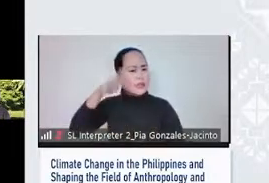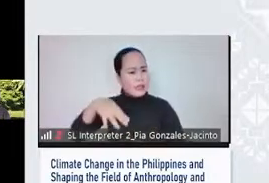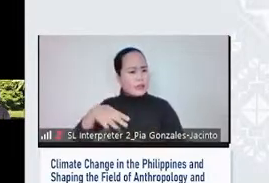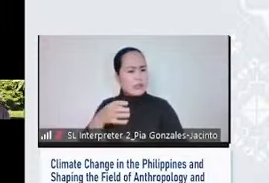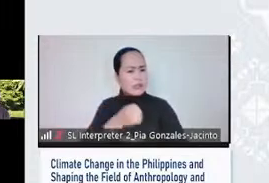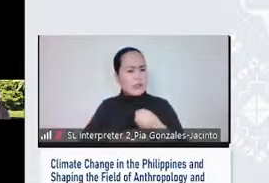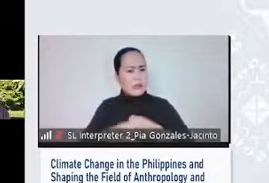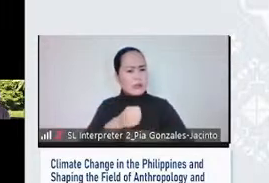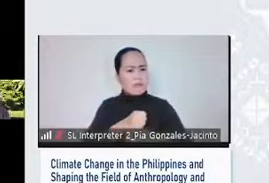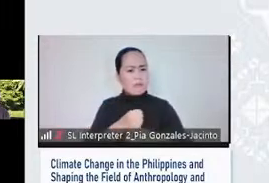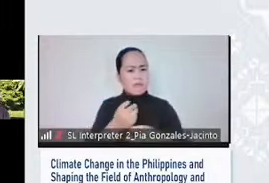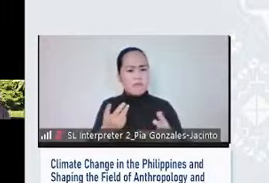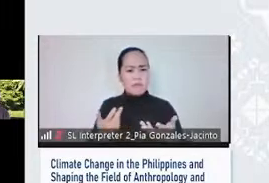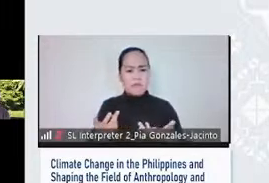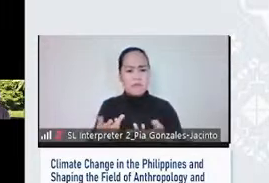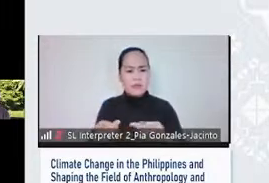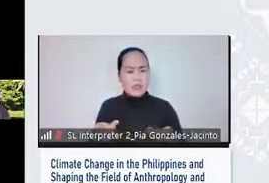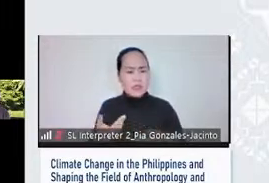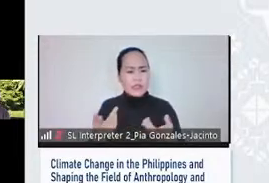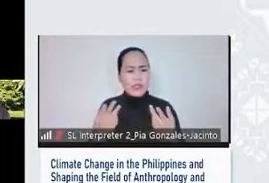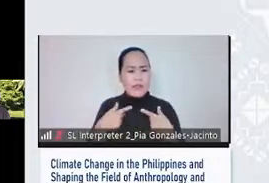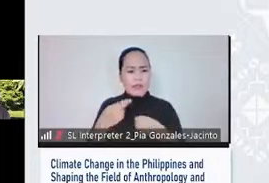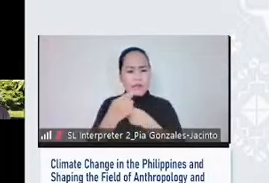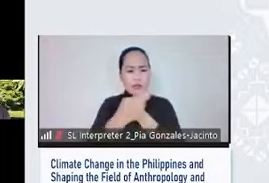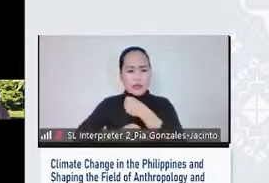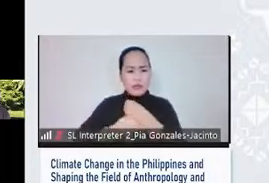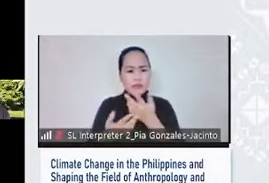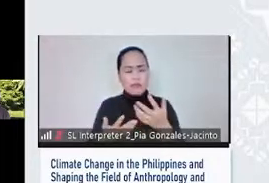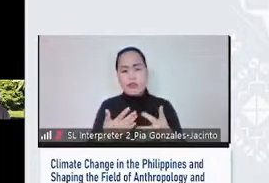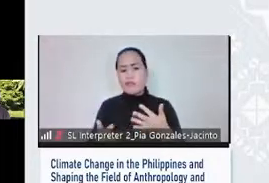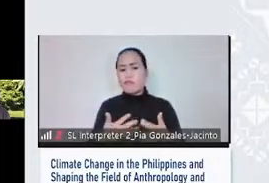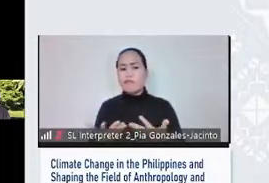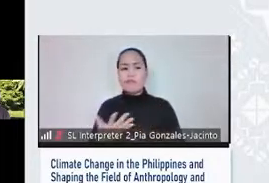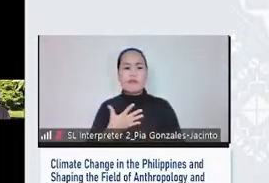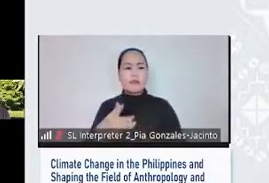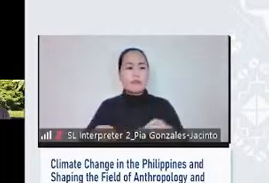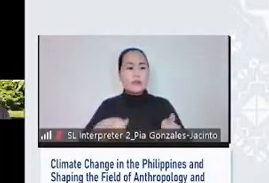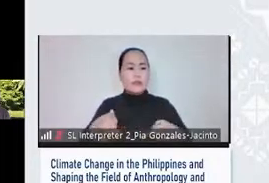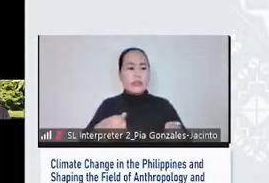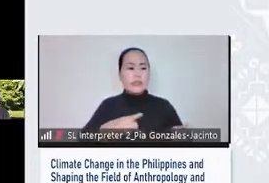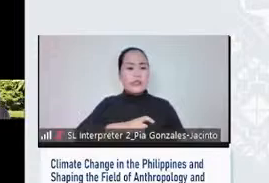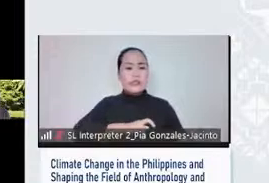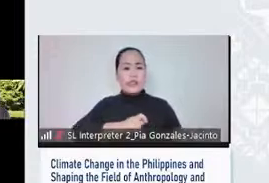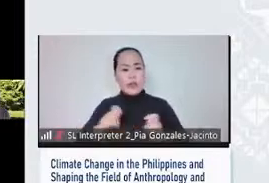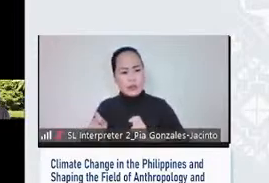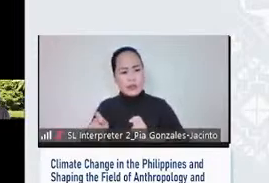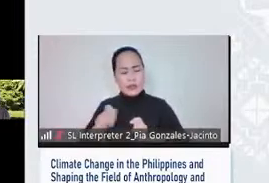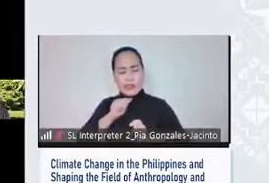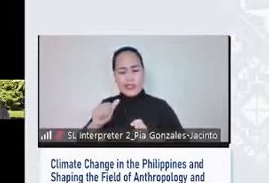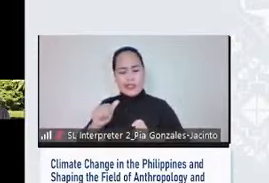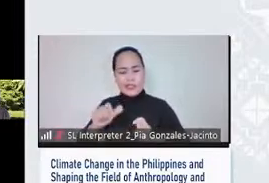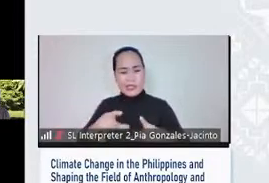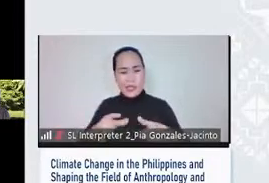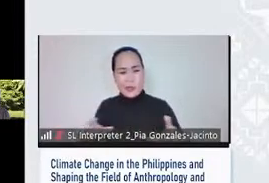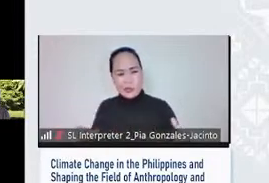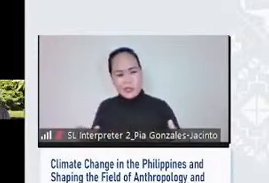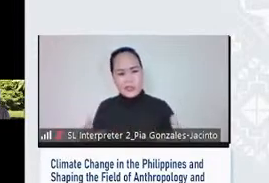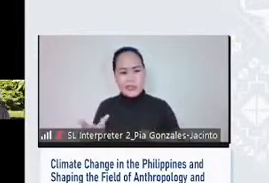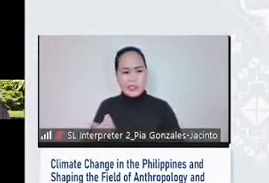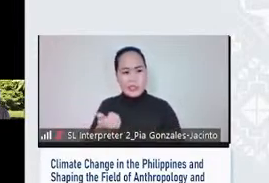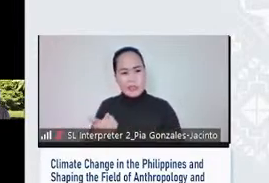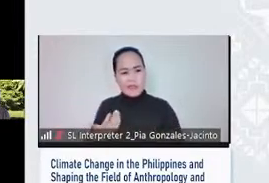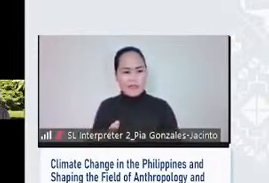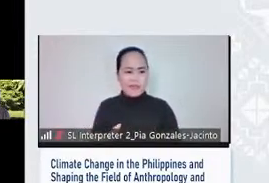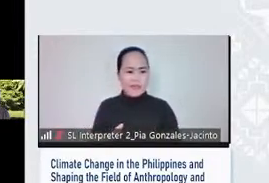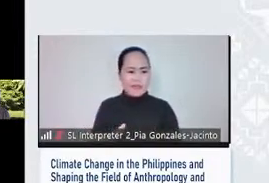for their spread through the region. Anyway, it was people that moved, not languages or potsherds, and few sites have been found along the